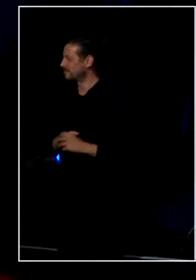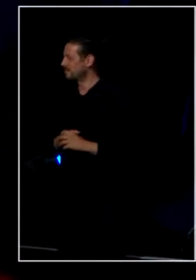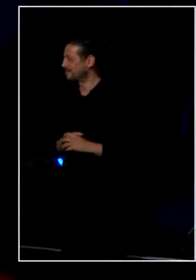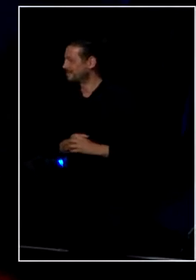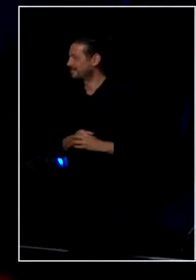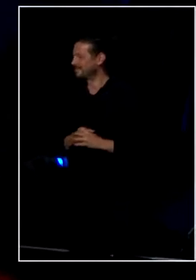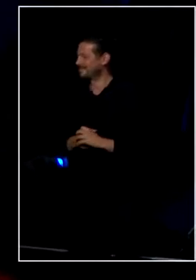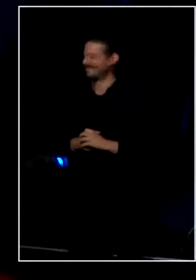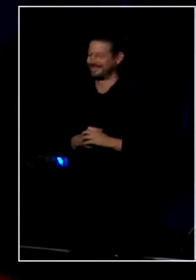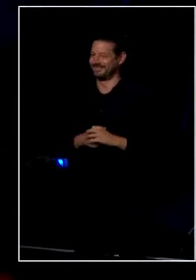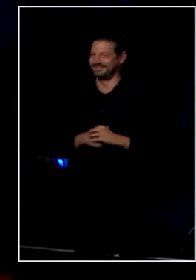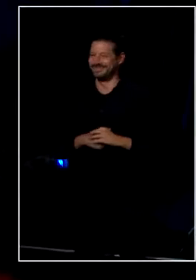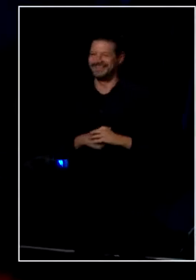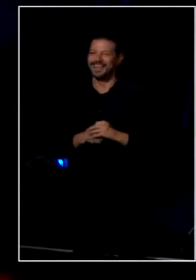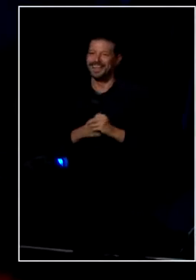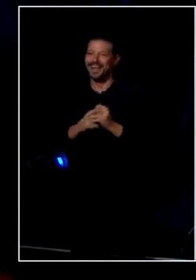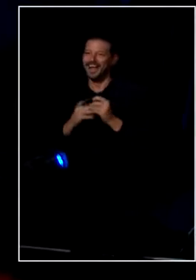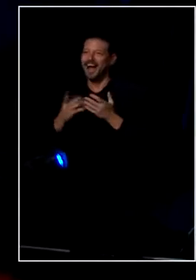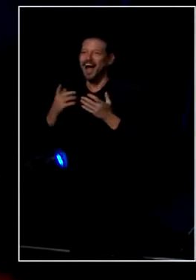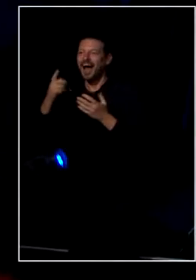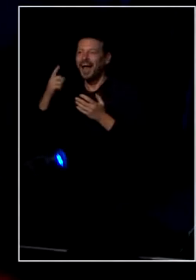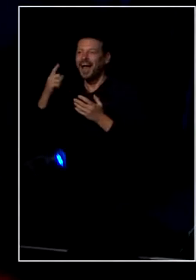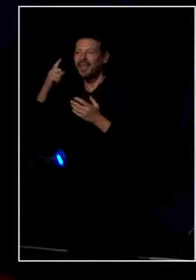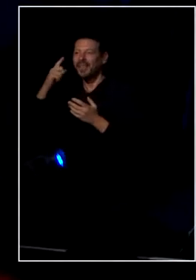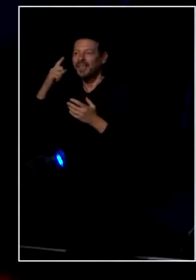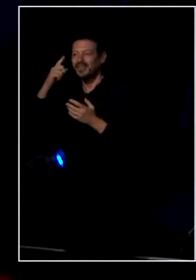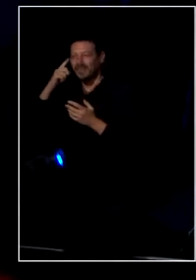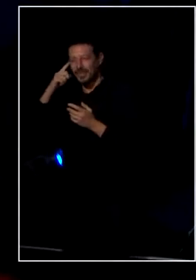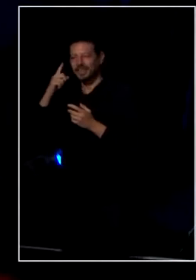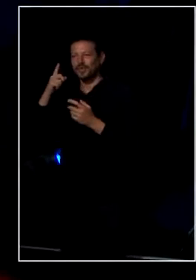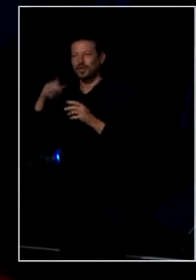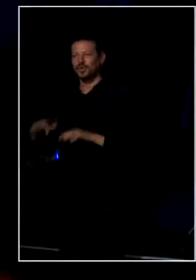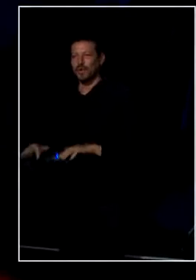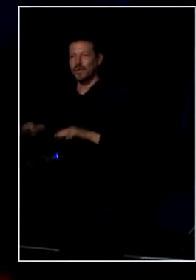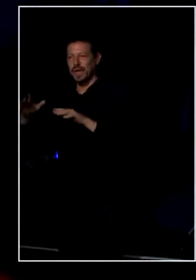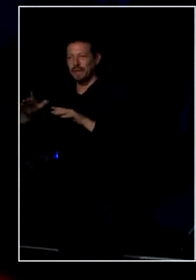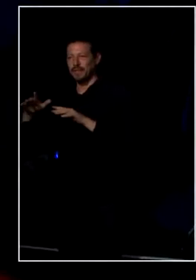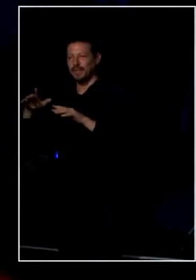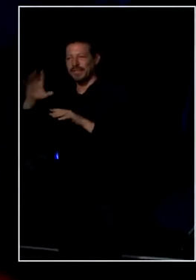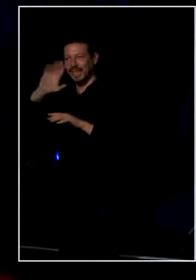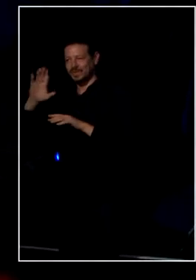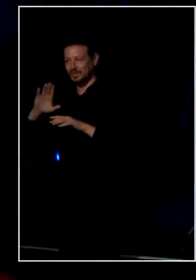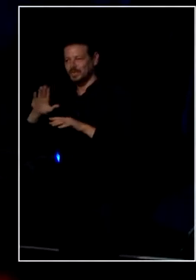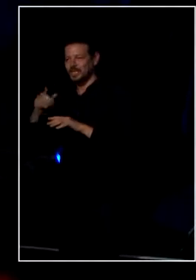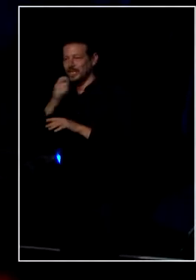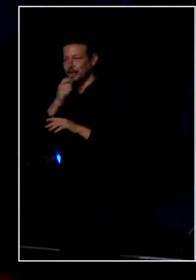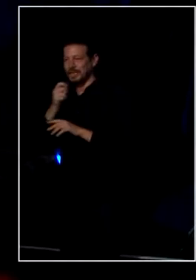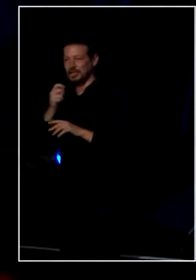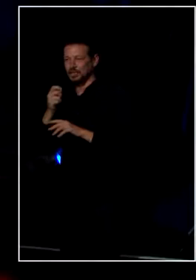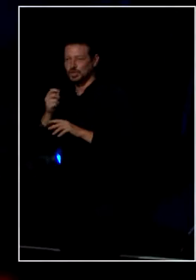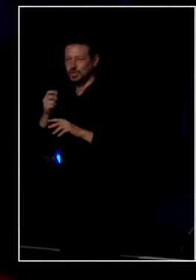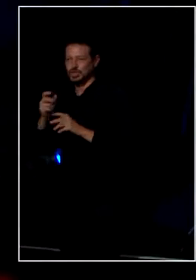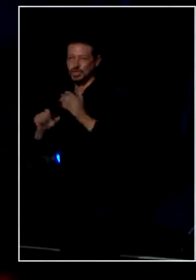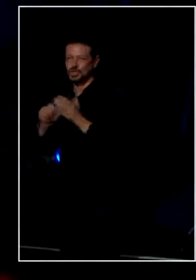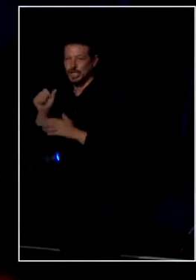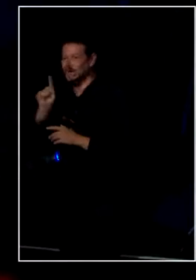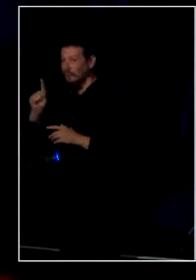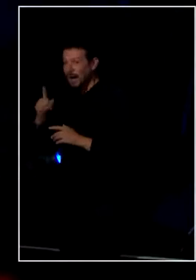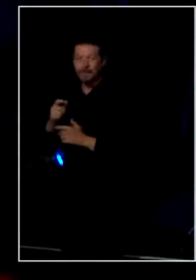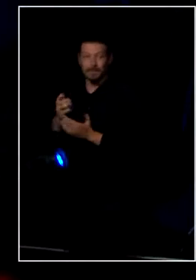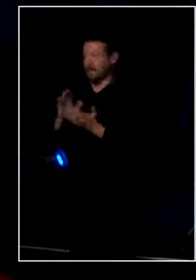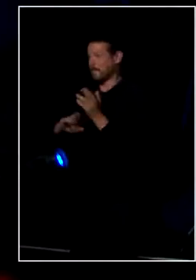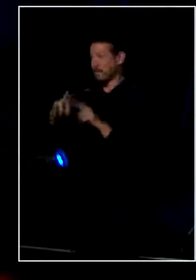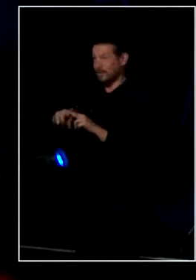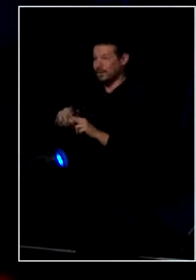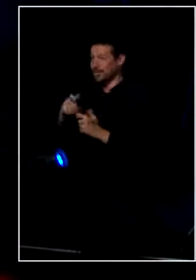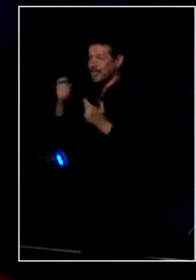and religion was a bit shitty, it was. But I do feel that my parents' ability to laugh in the face of adversity is probably the best